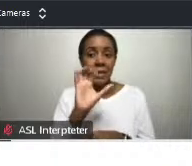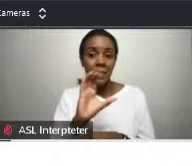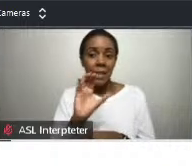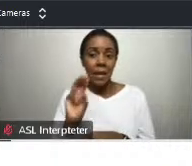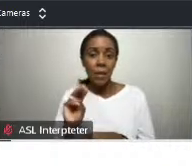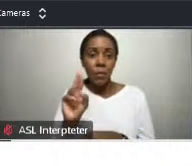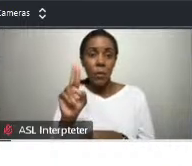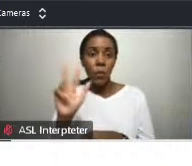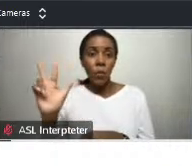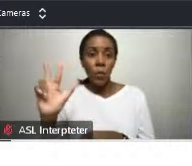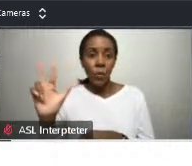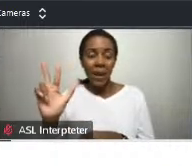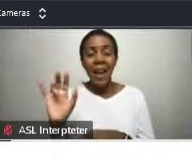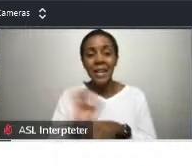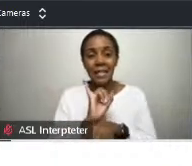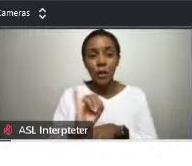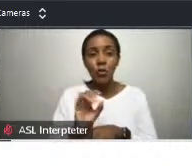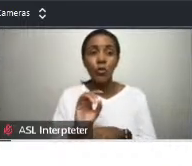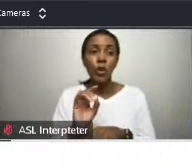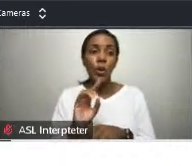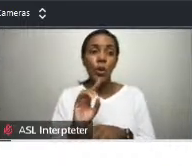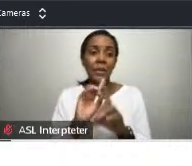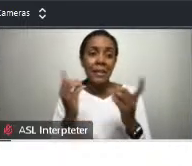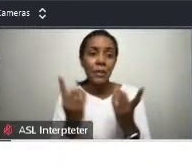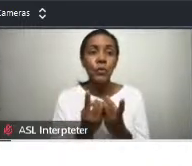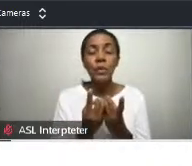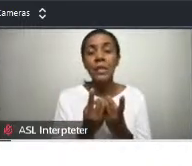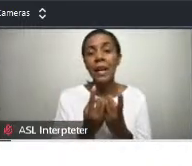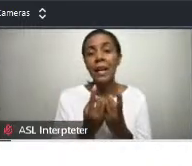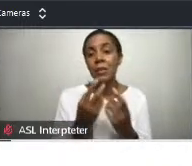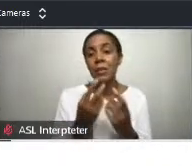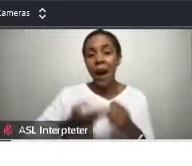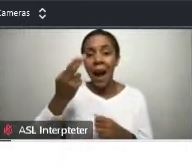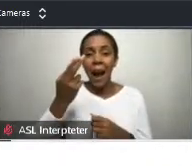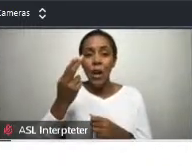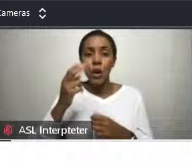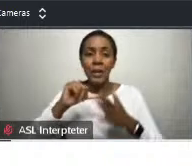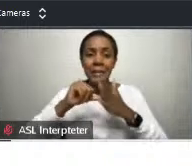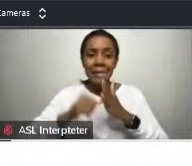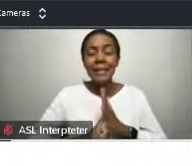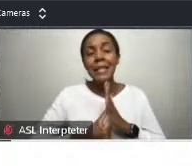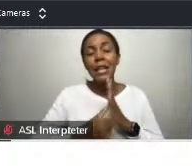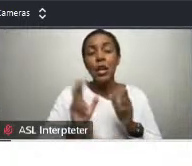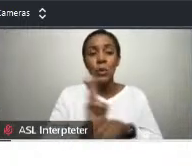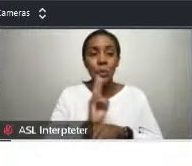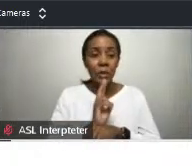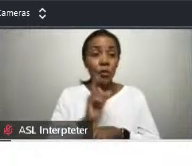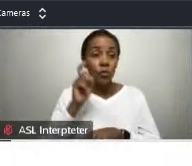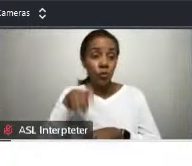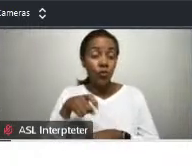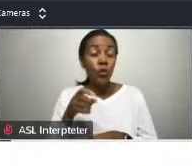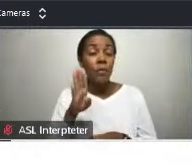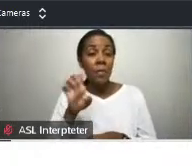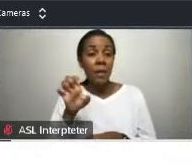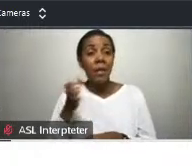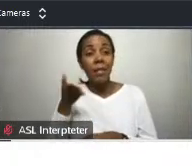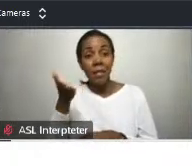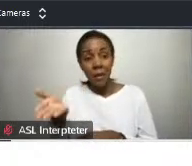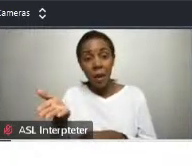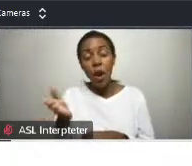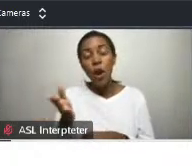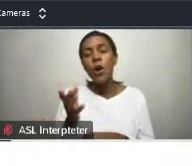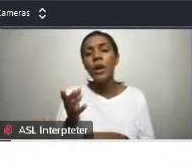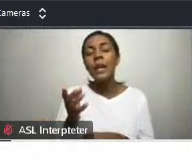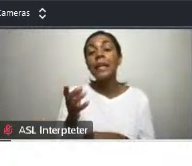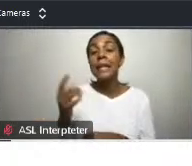and industrial districts where our higher intensity uses ought to be. Mr. Whitehead mentioned a moment ago that